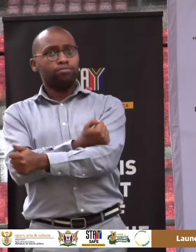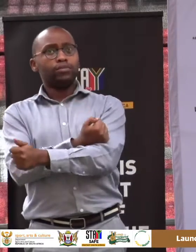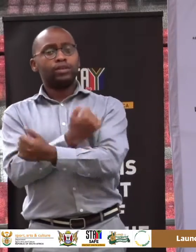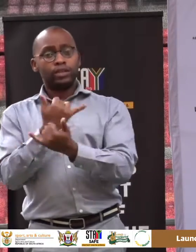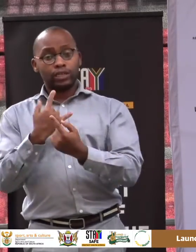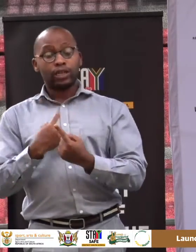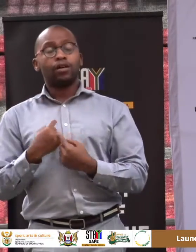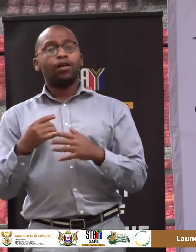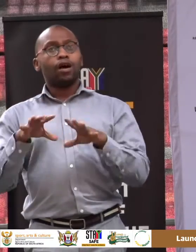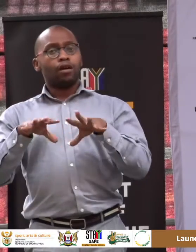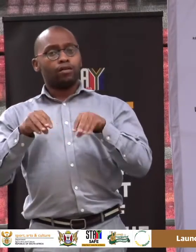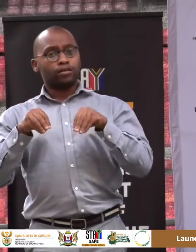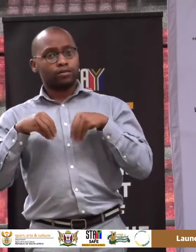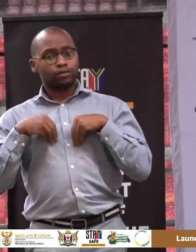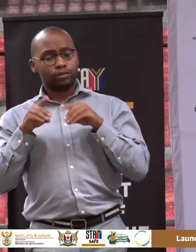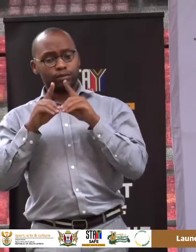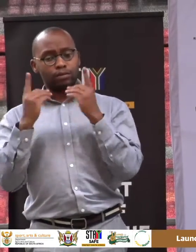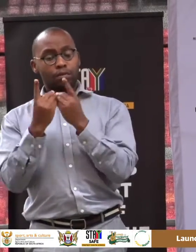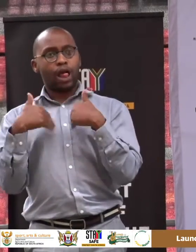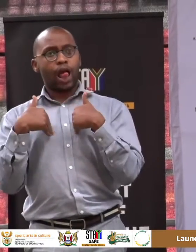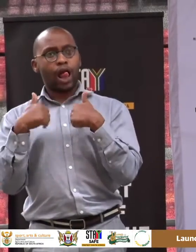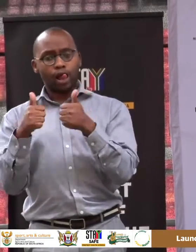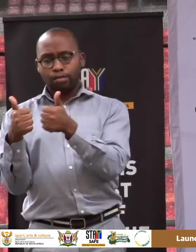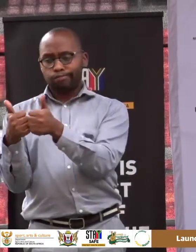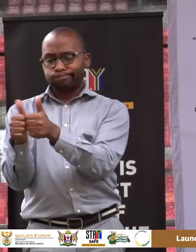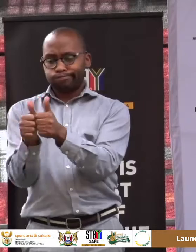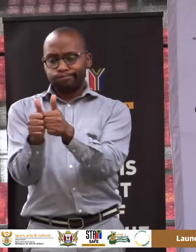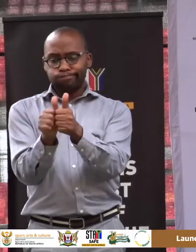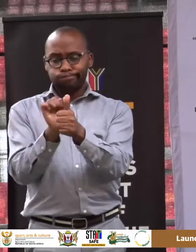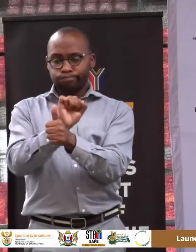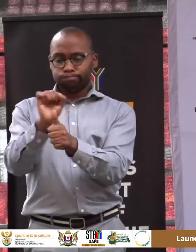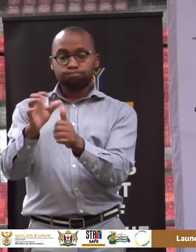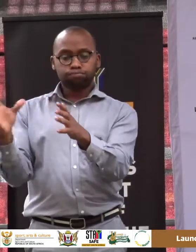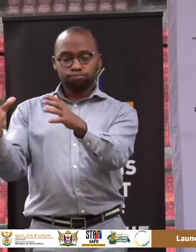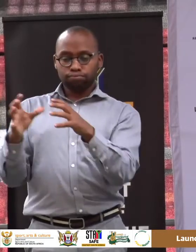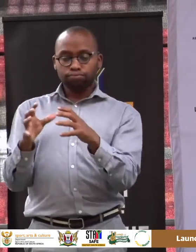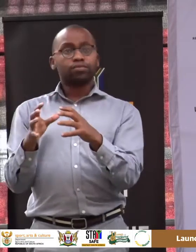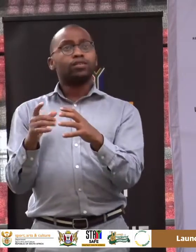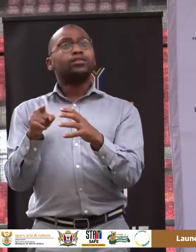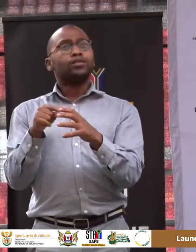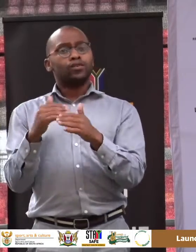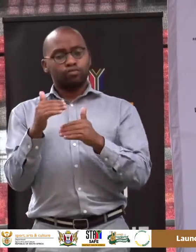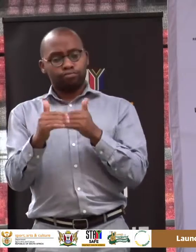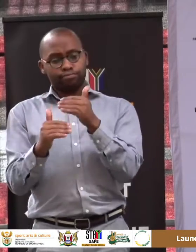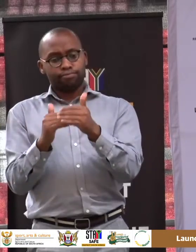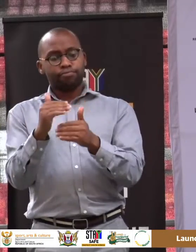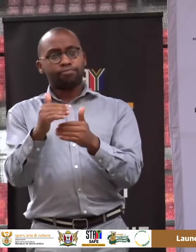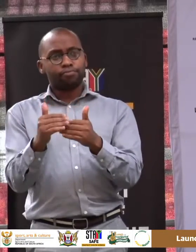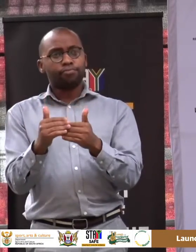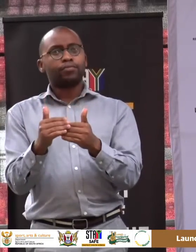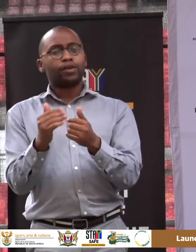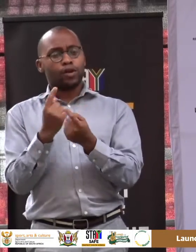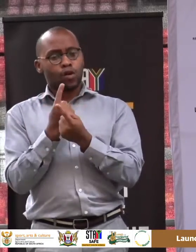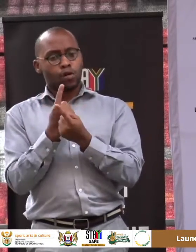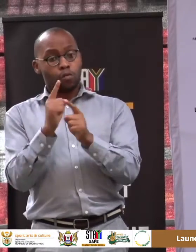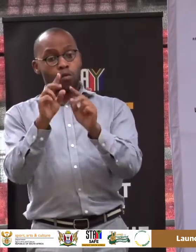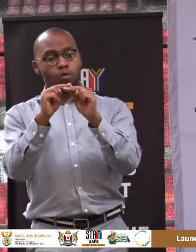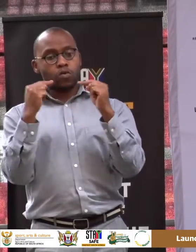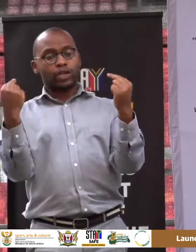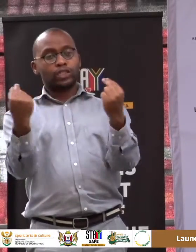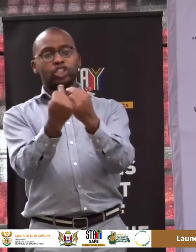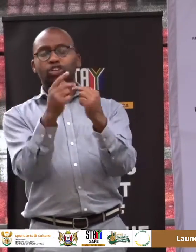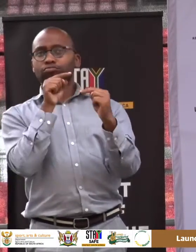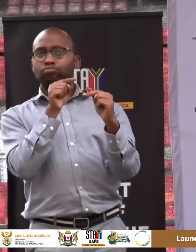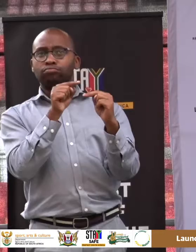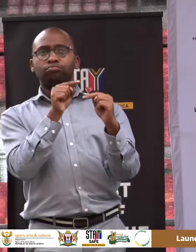Health, working with its partners, to ensure that it continues to give us the so needed vaccine to ensure